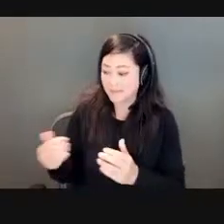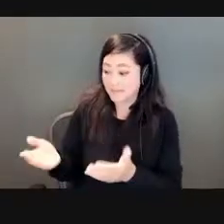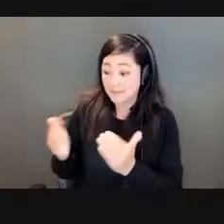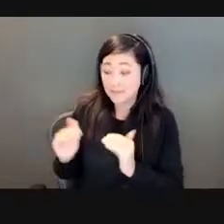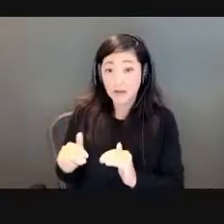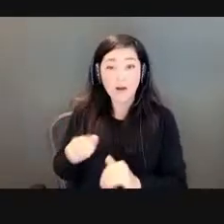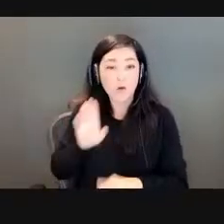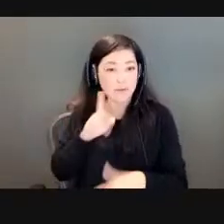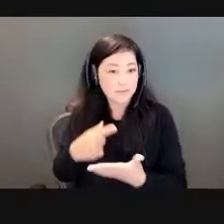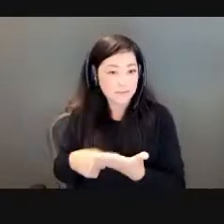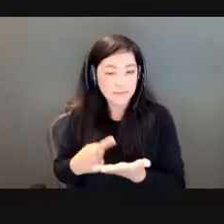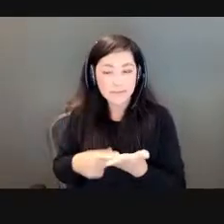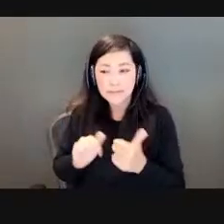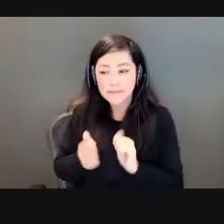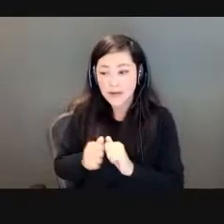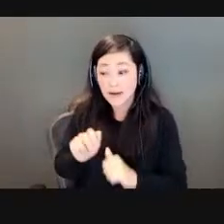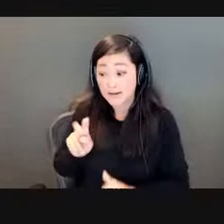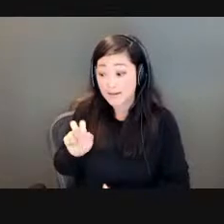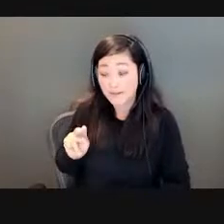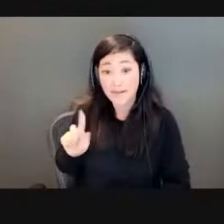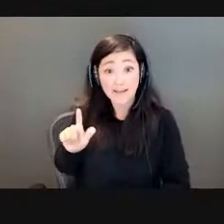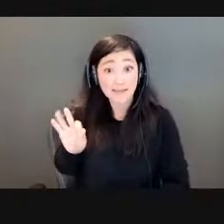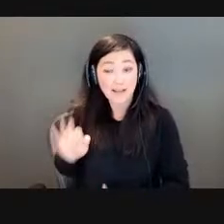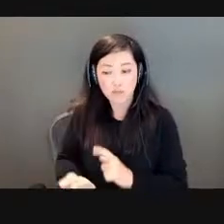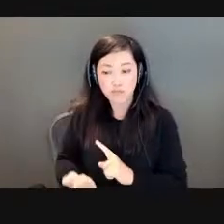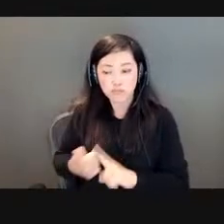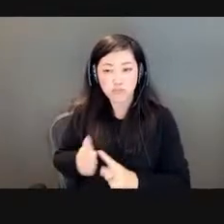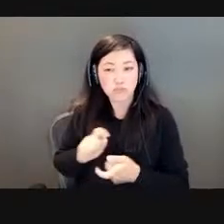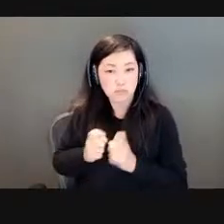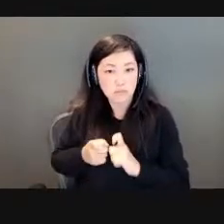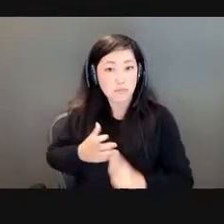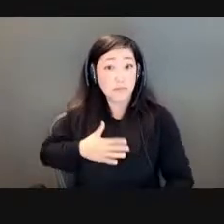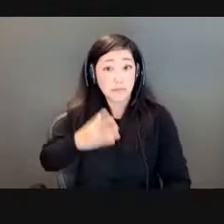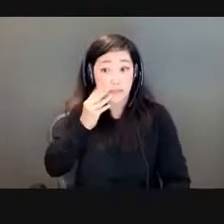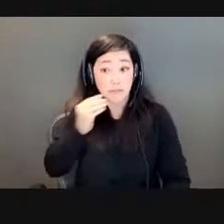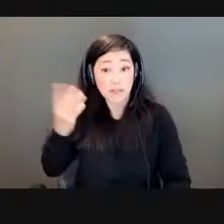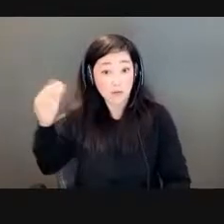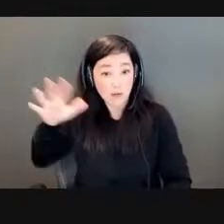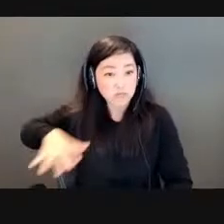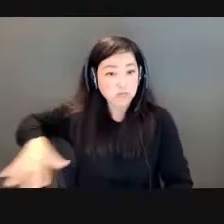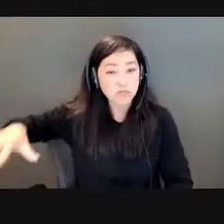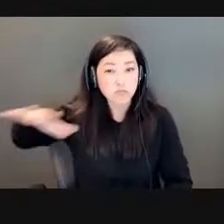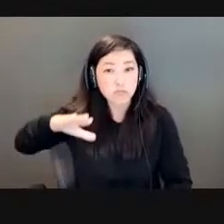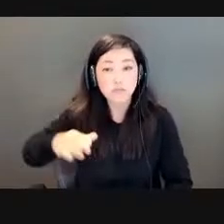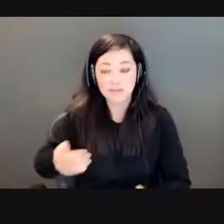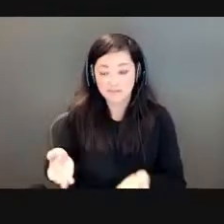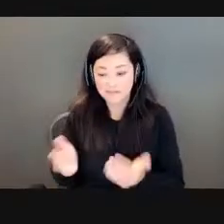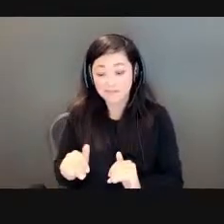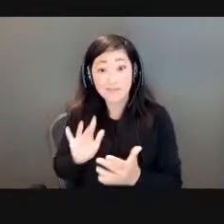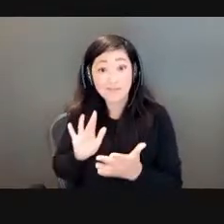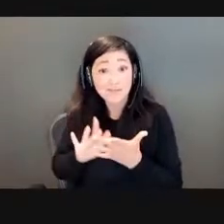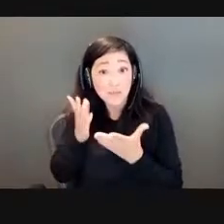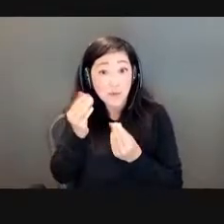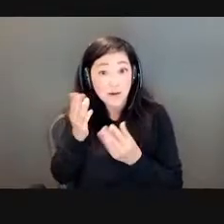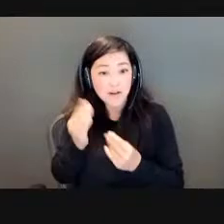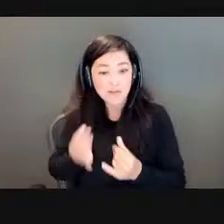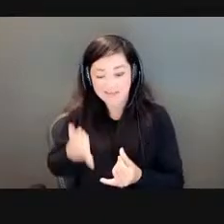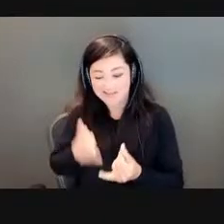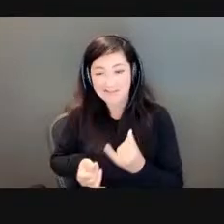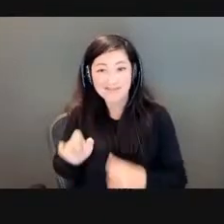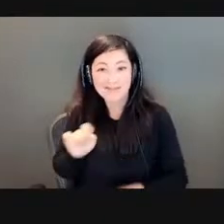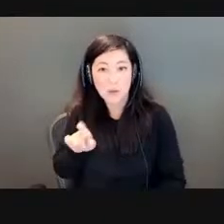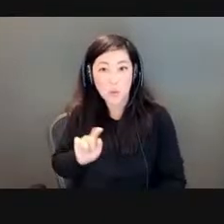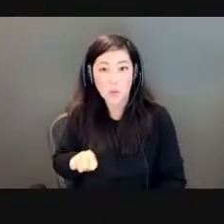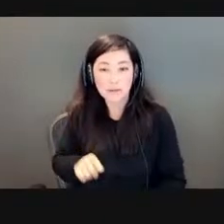my experience in the outdoors. I'll end up with contact information and questions.